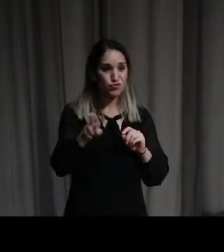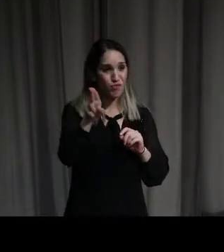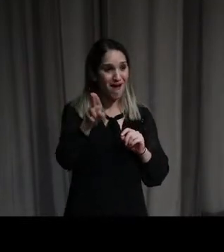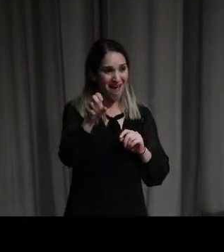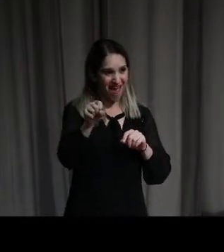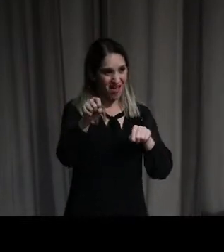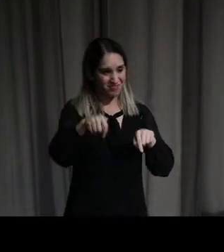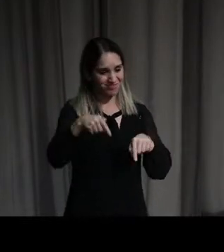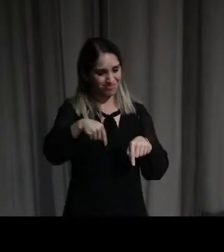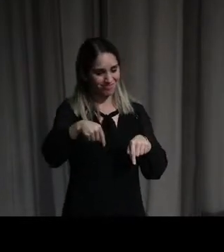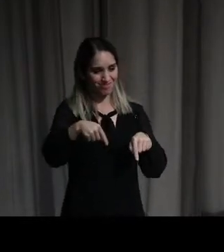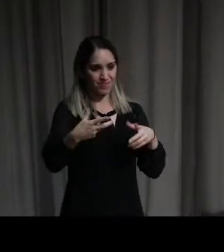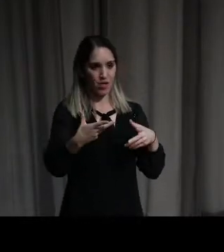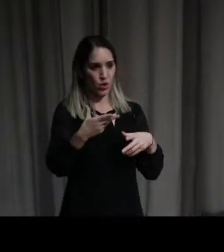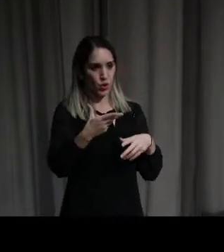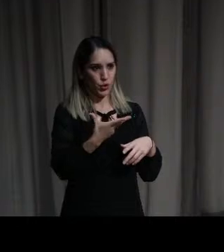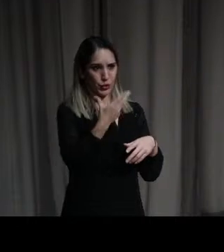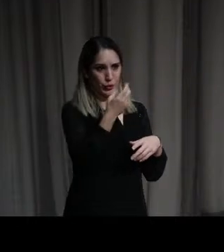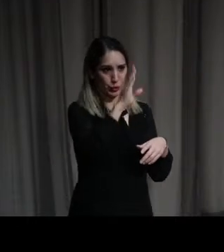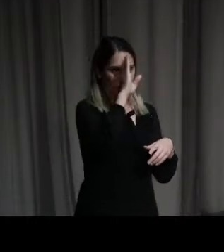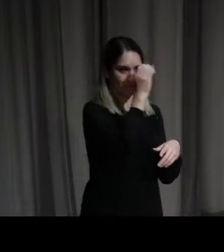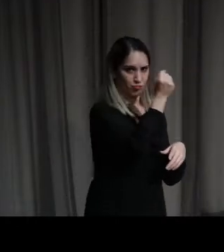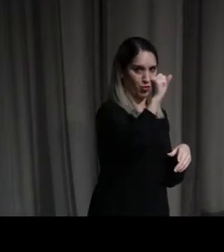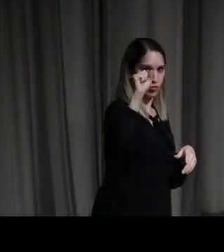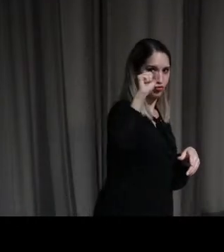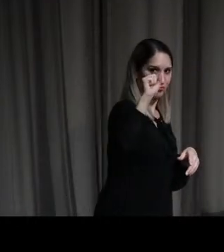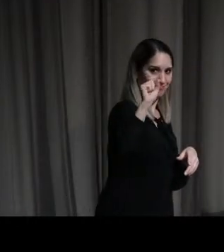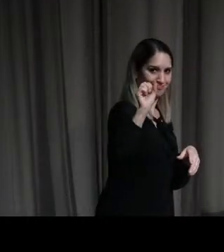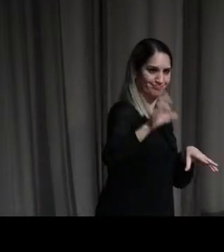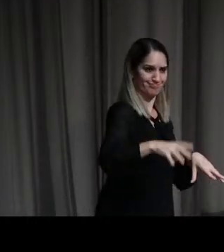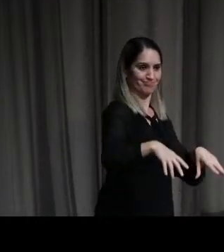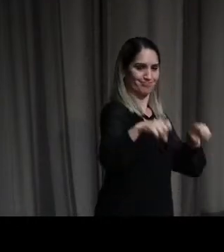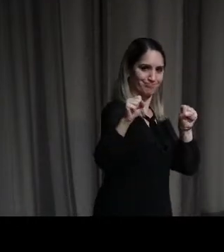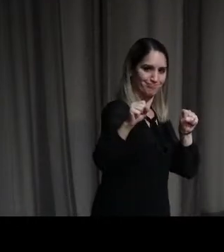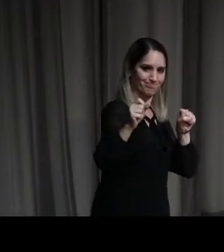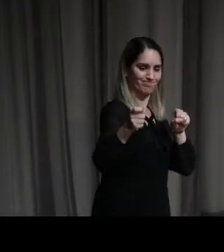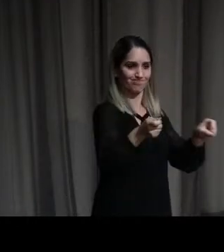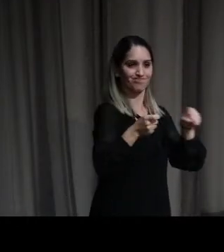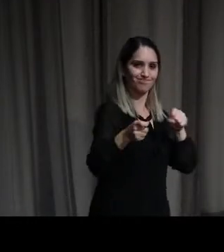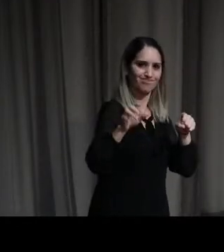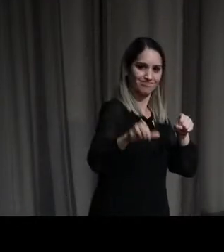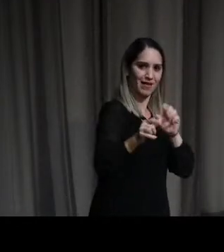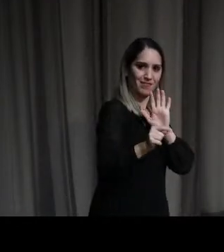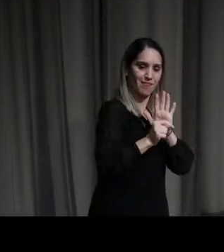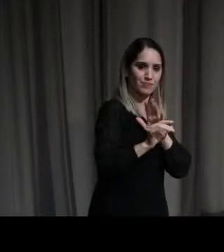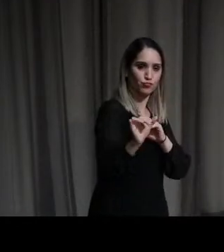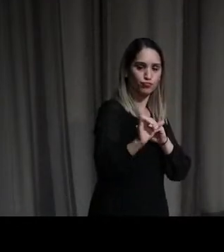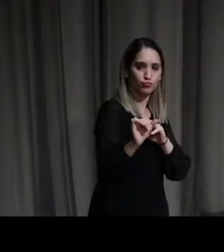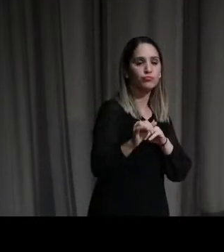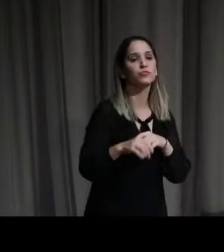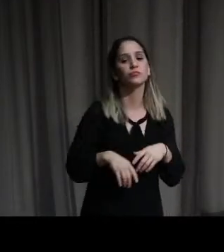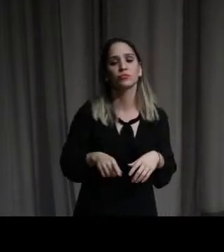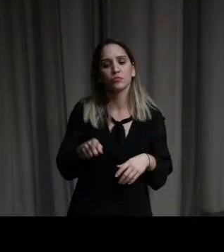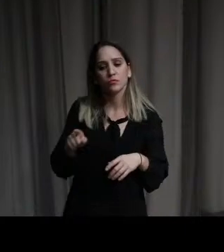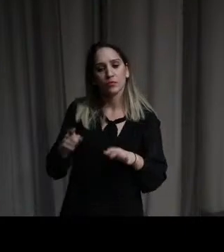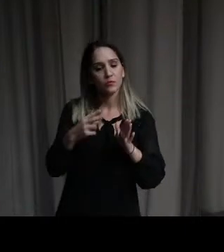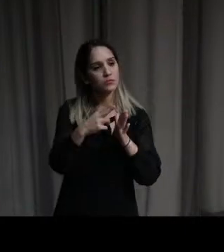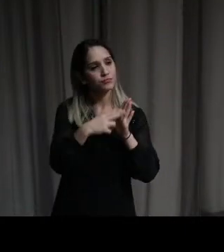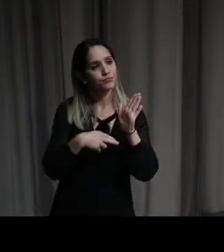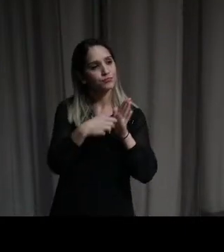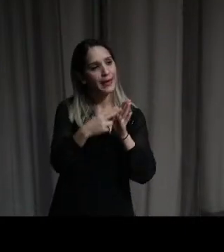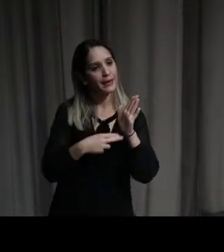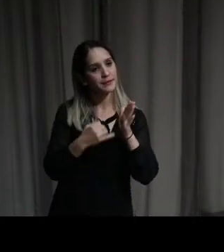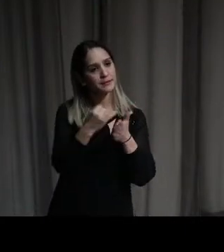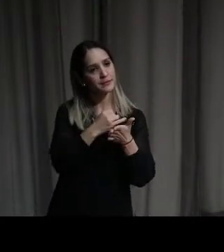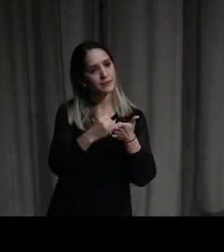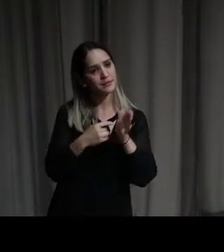Revolution took place, and granted, he was also painting in a style which, quite frankly, may not have